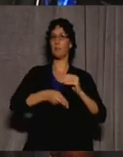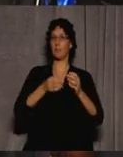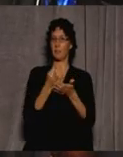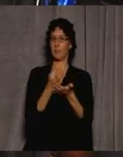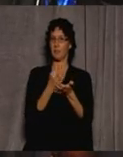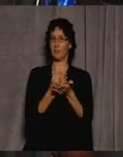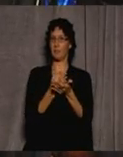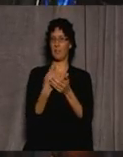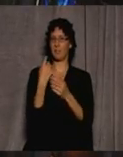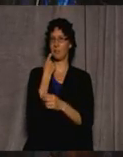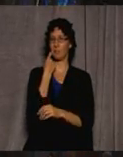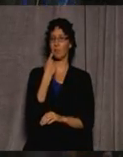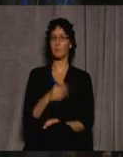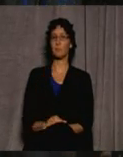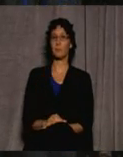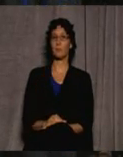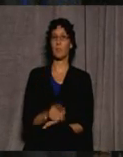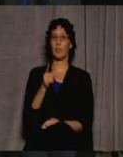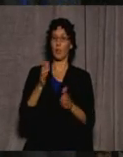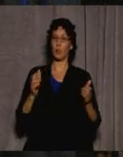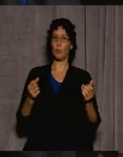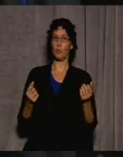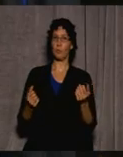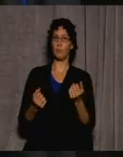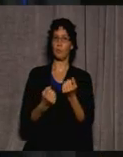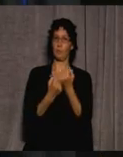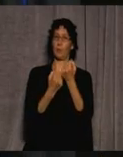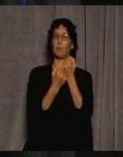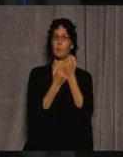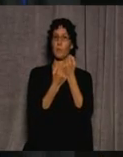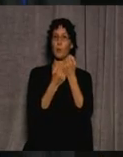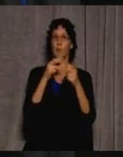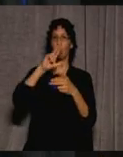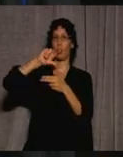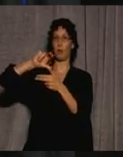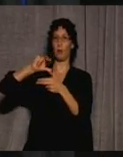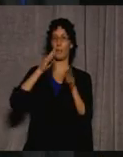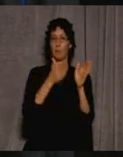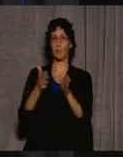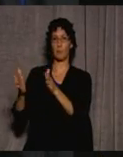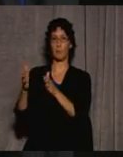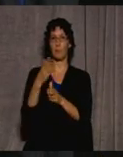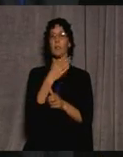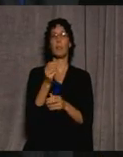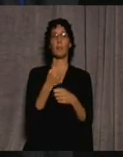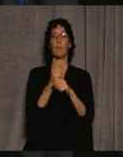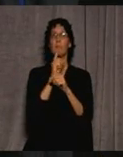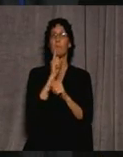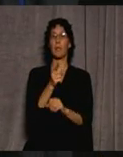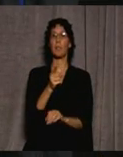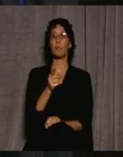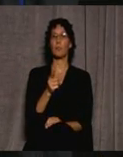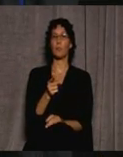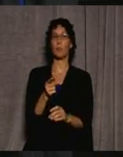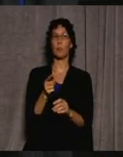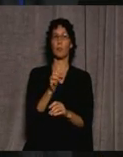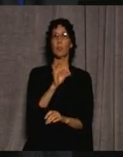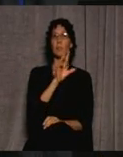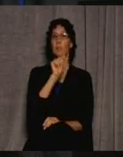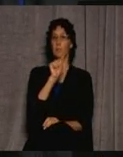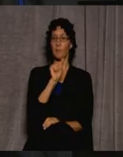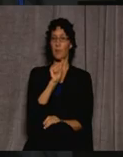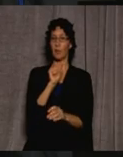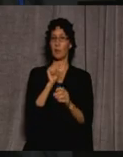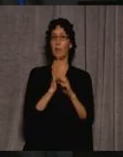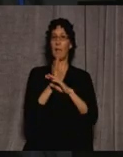You have promoted hurricane preparedness and ensured federal relief for Florida and the aftermath of hurricanes